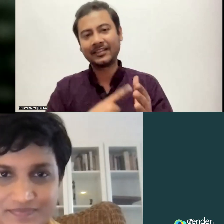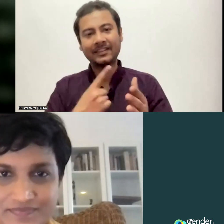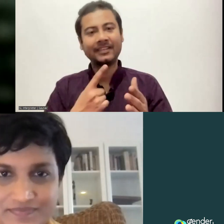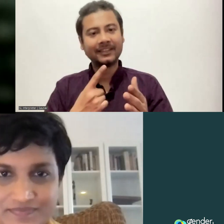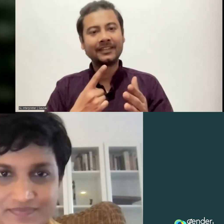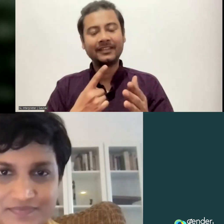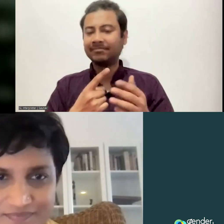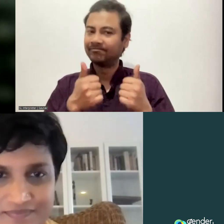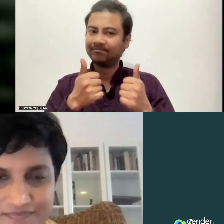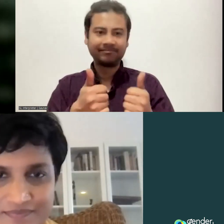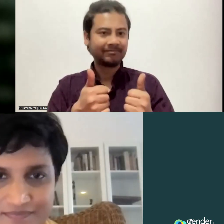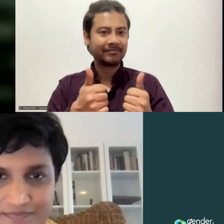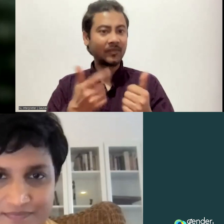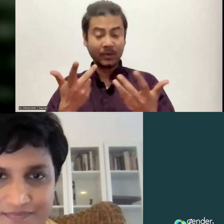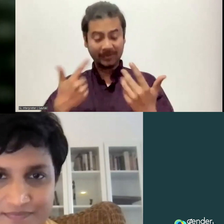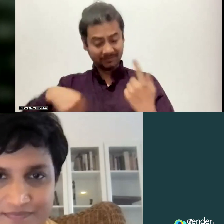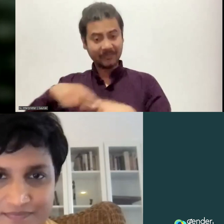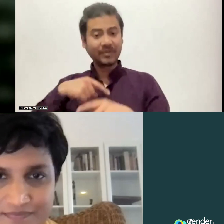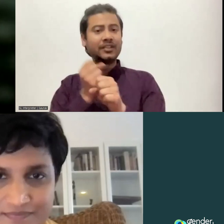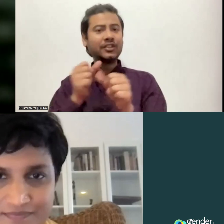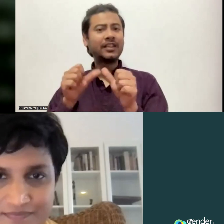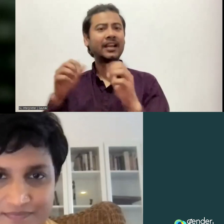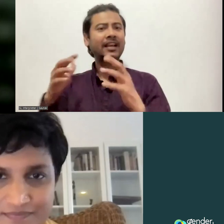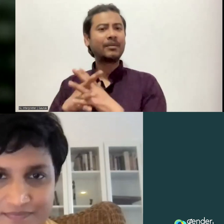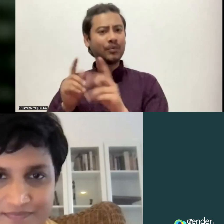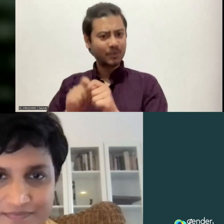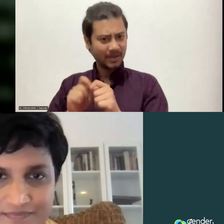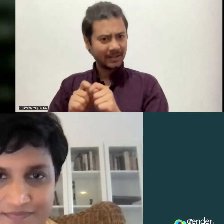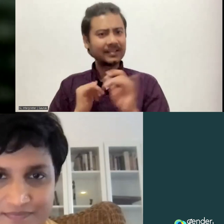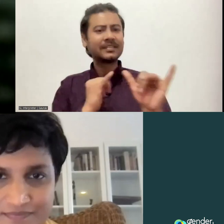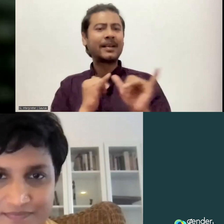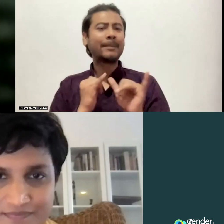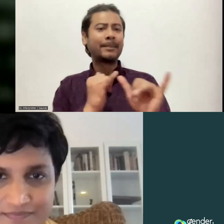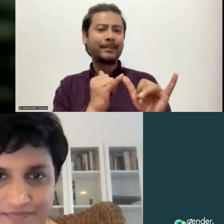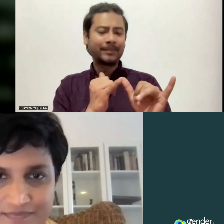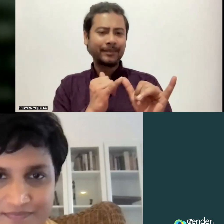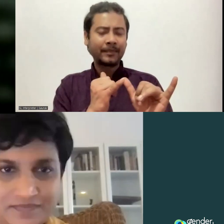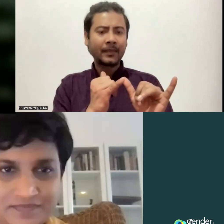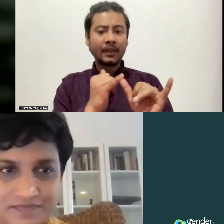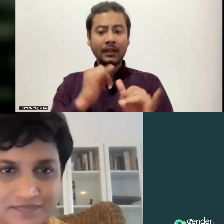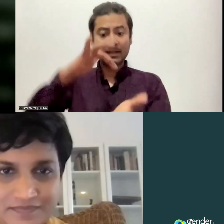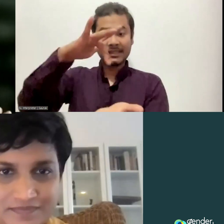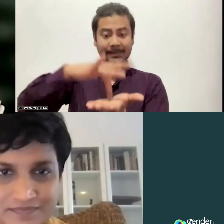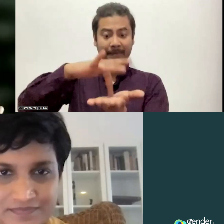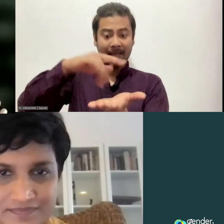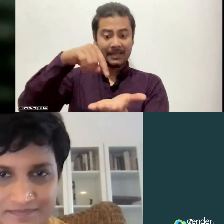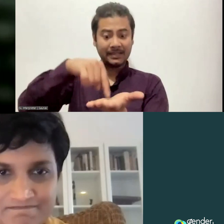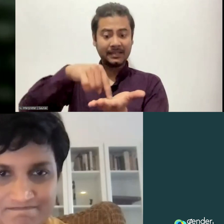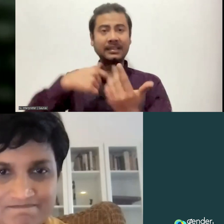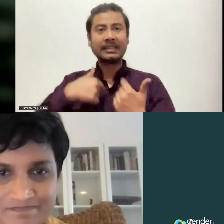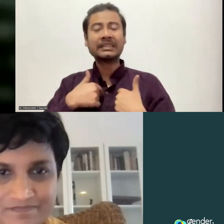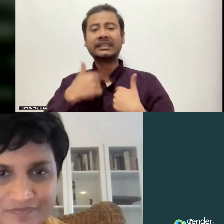I may say, where we kind of talk about how as process facilitators, we need to come to a space to be vulnerable and have